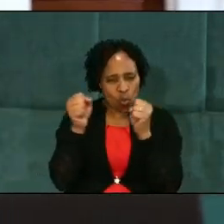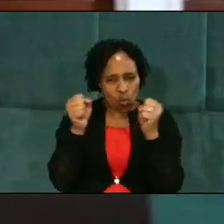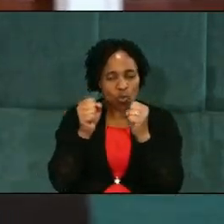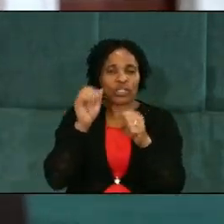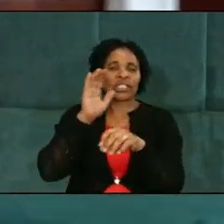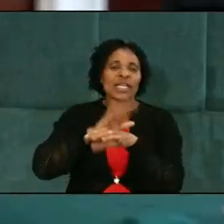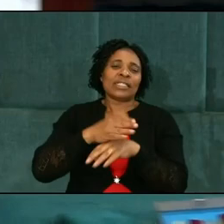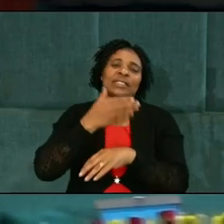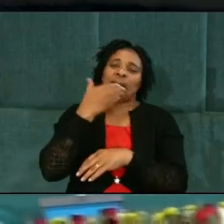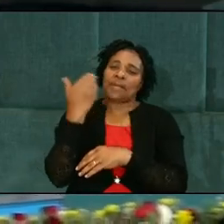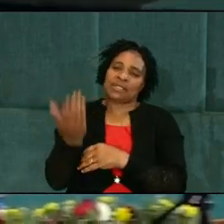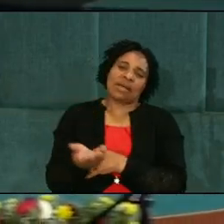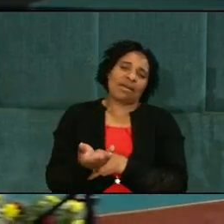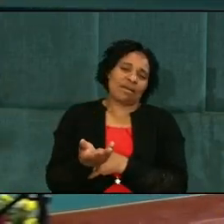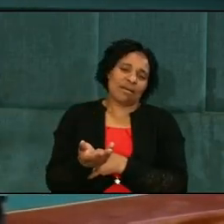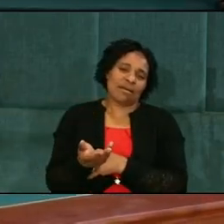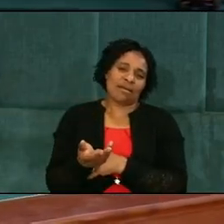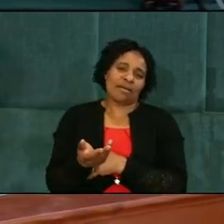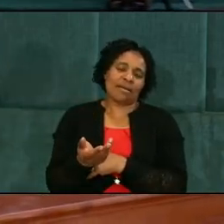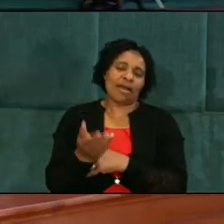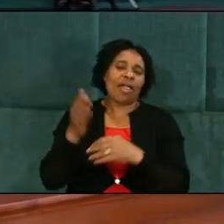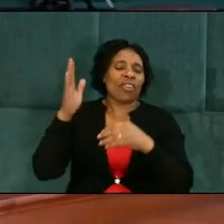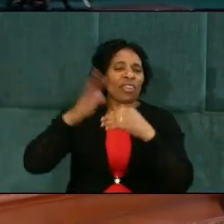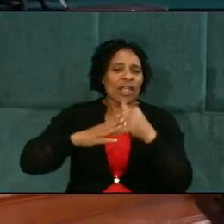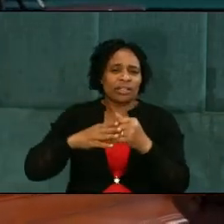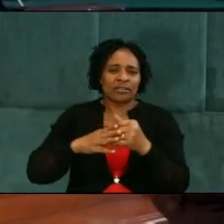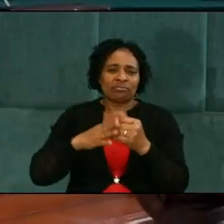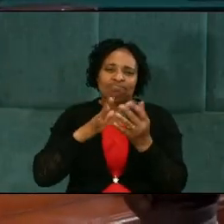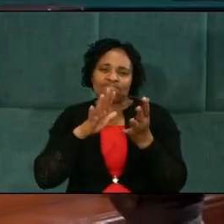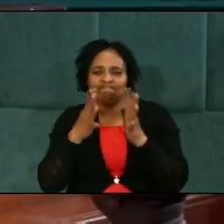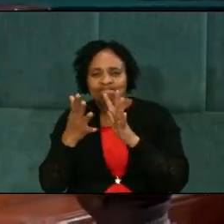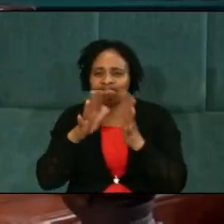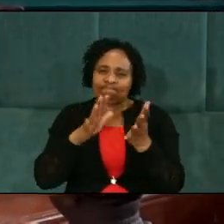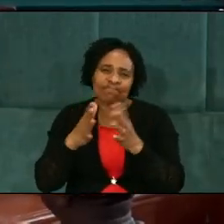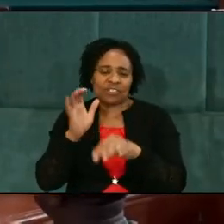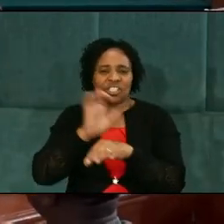is in a better place than a lukewarm church.